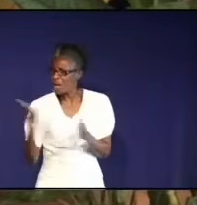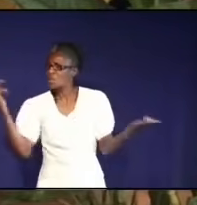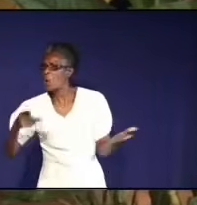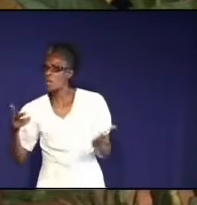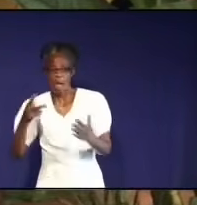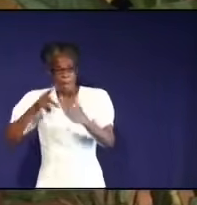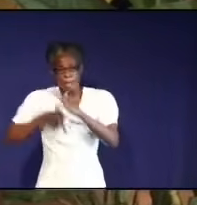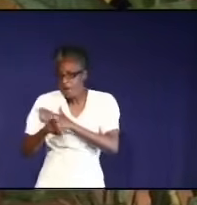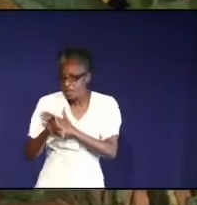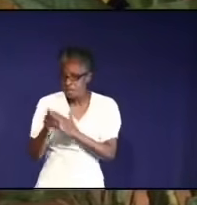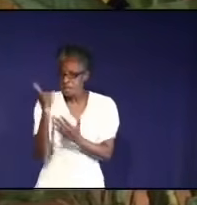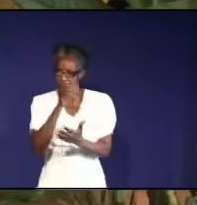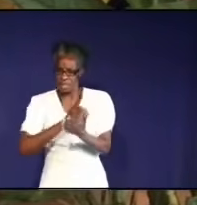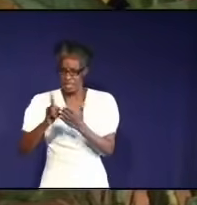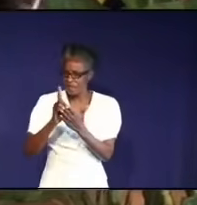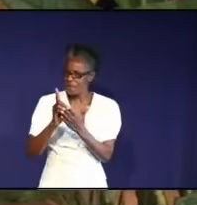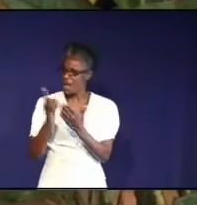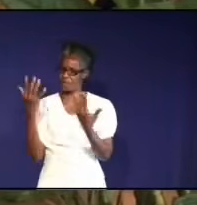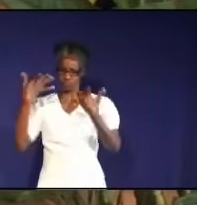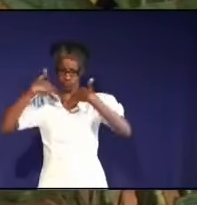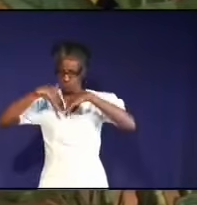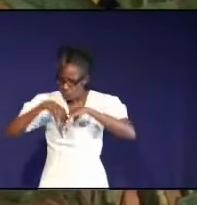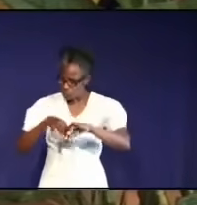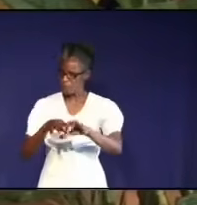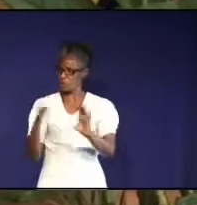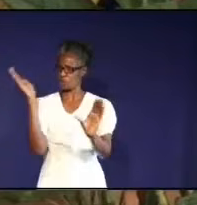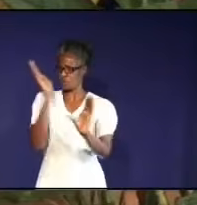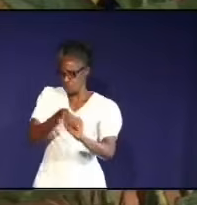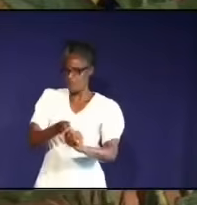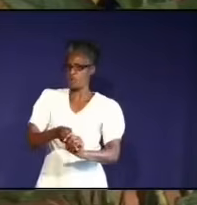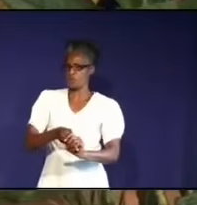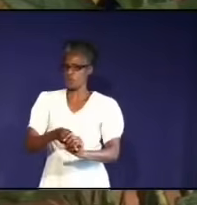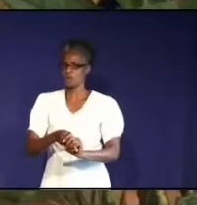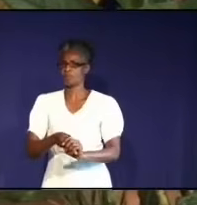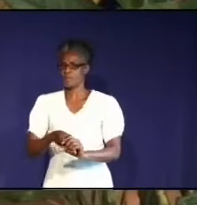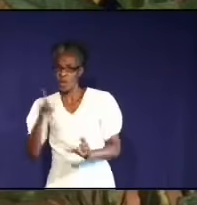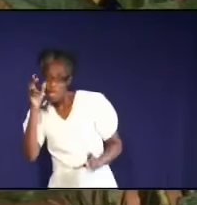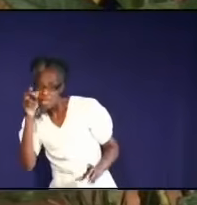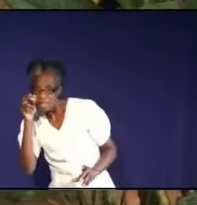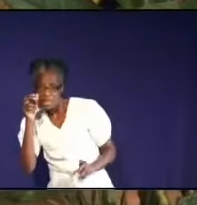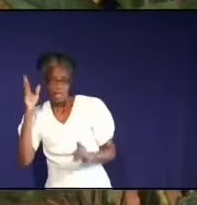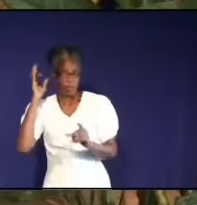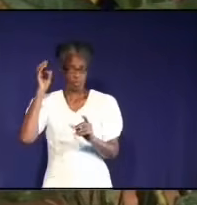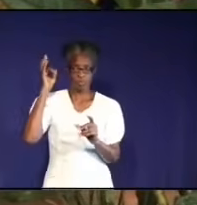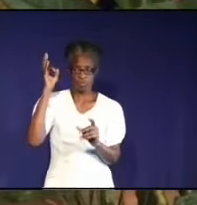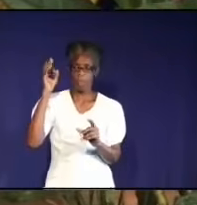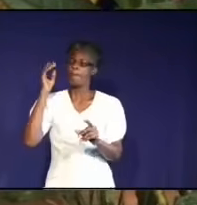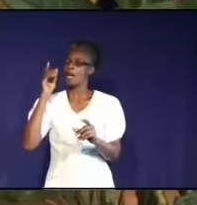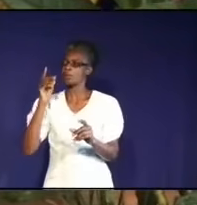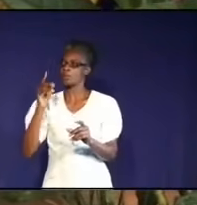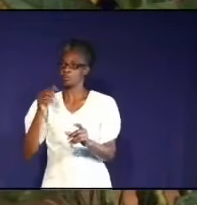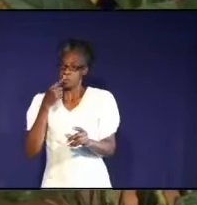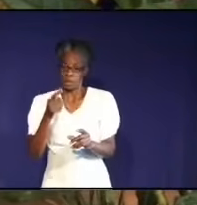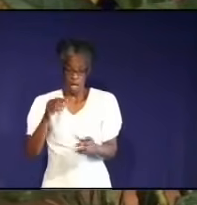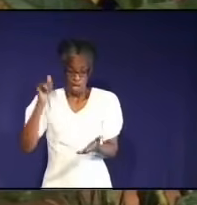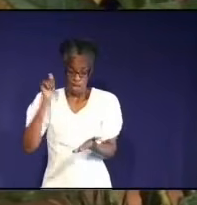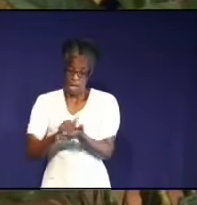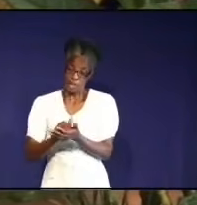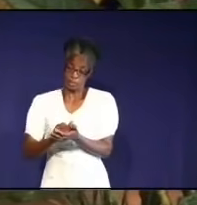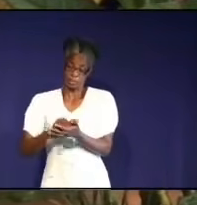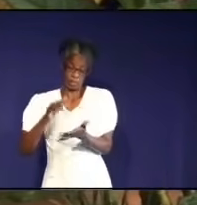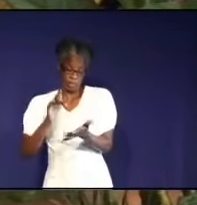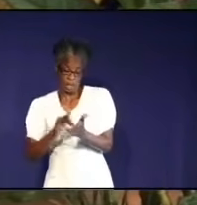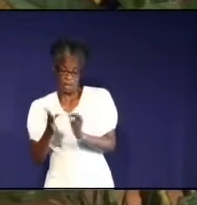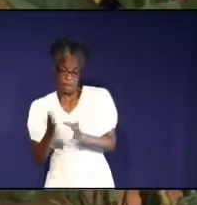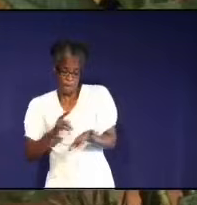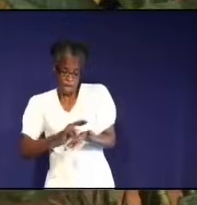prophecy of divine interposition. Are you listening to me? I'll tell you also that the text reveals